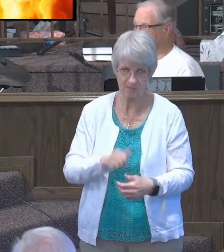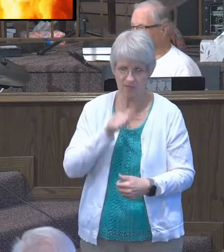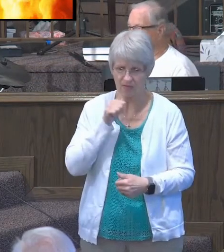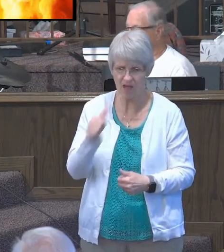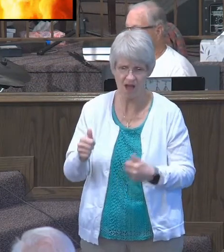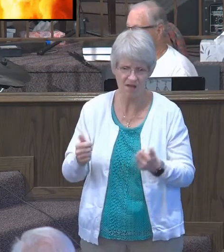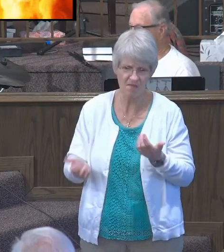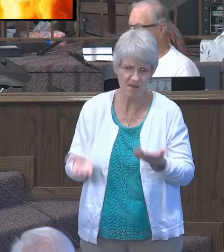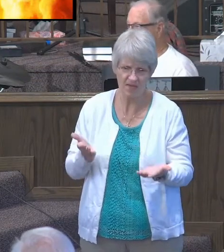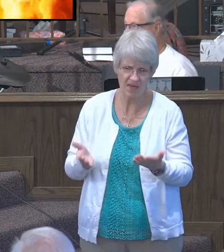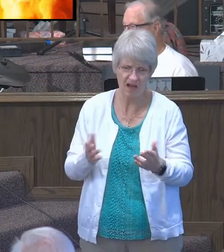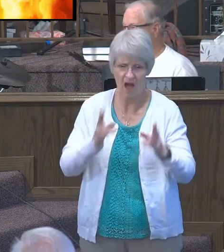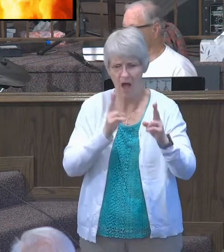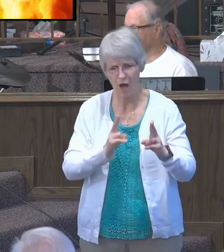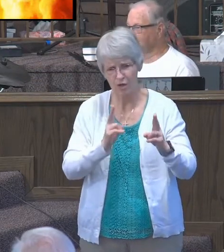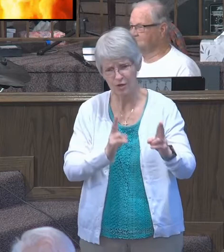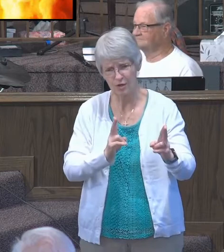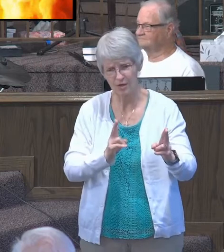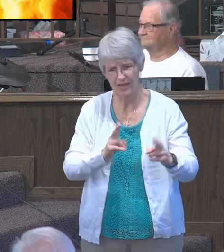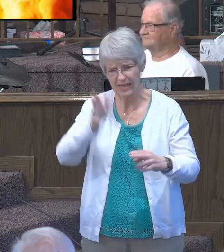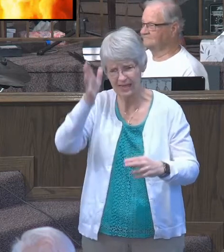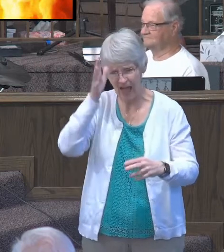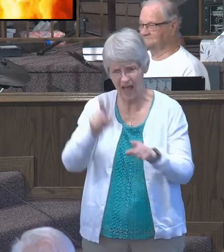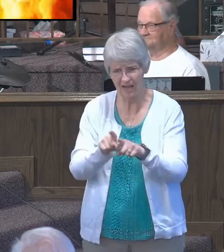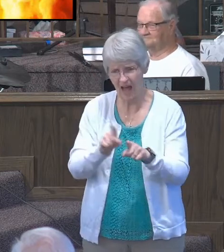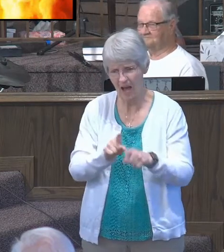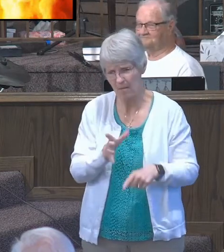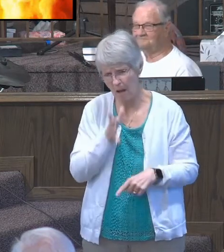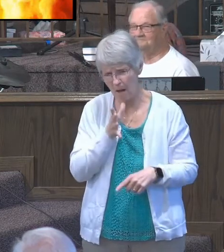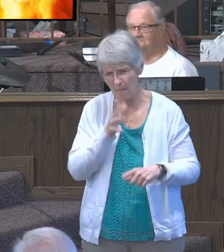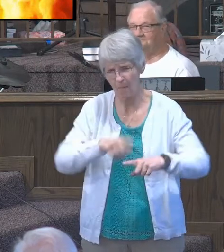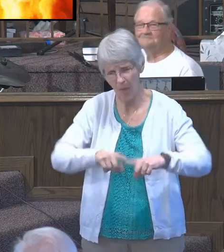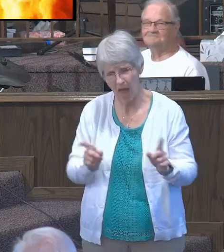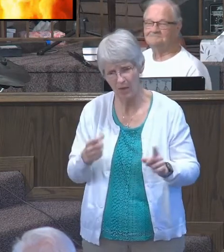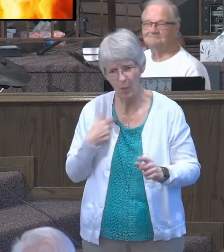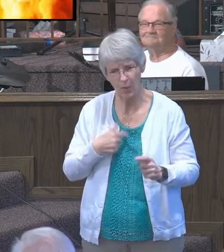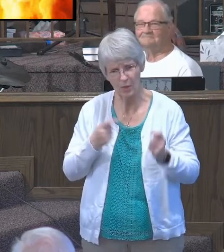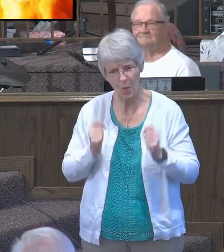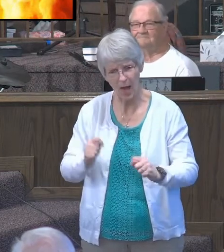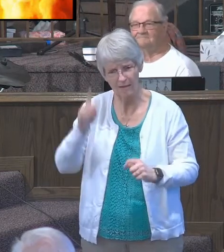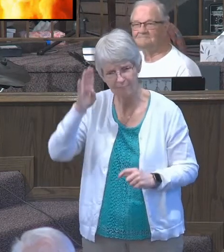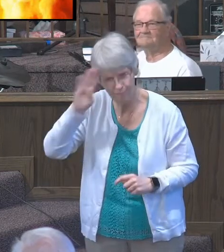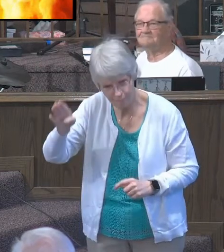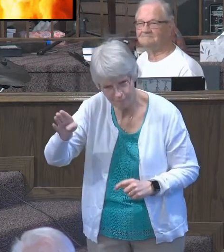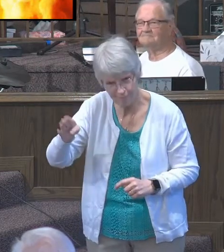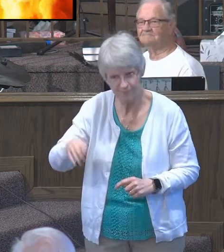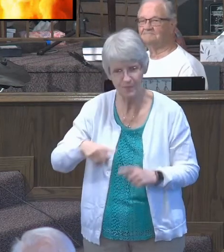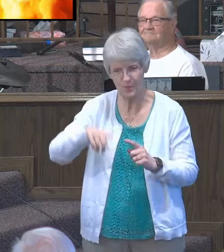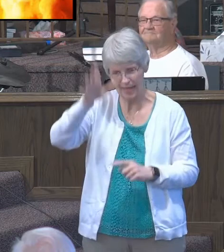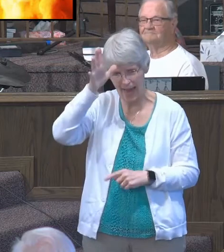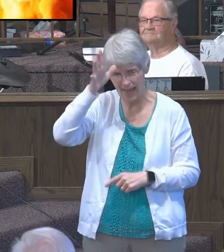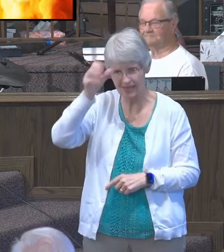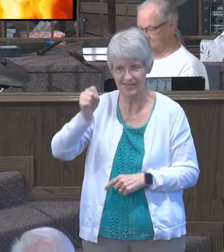why. Okay, happy Father's Day. We appreciate you, we love you, and we are proud that